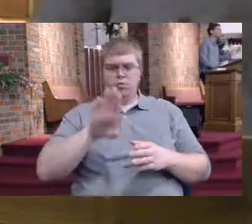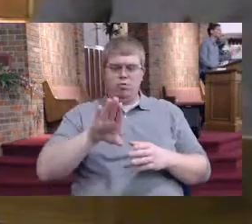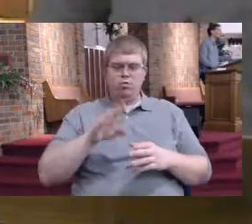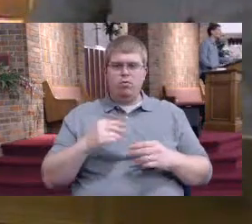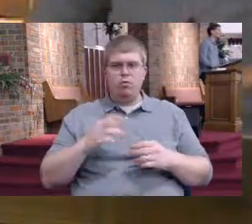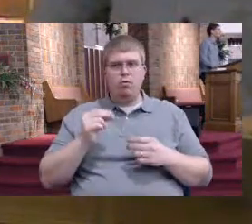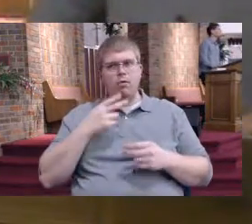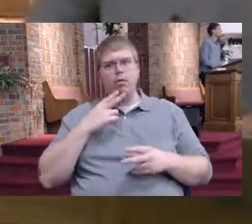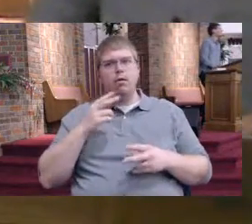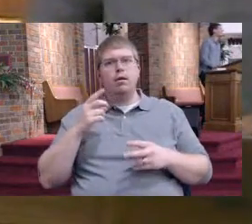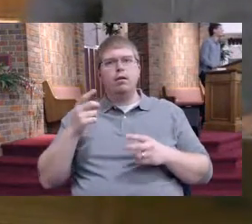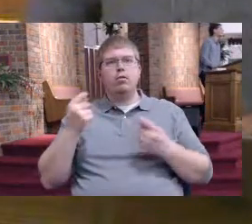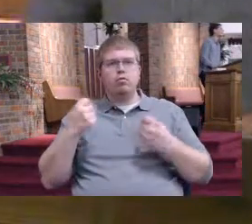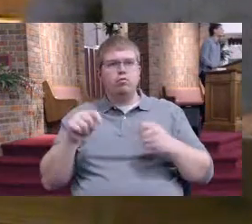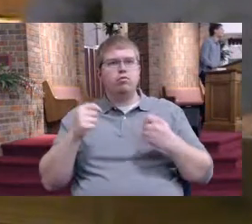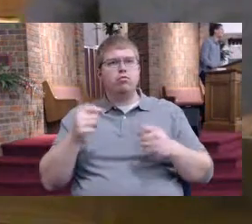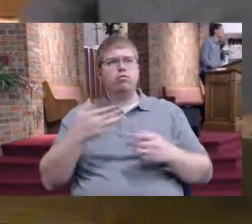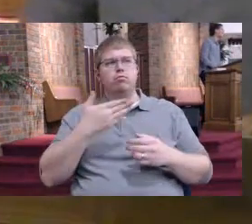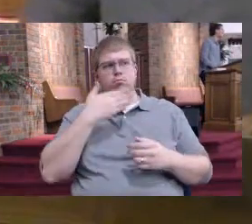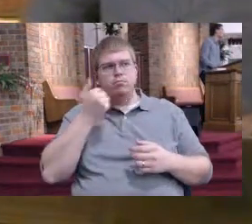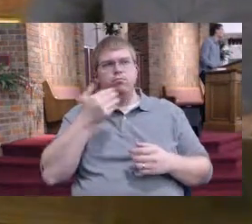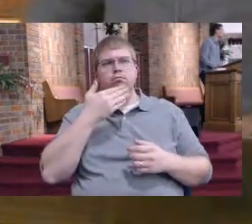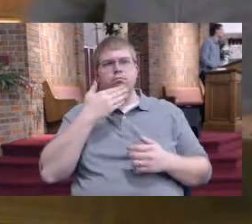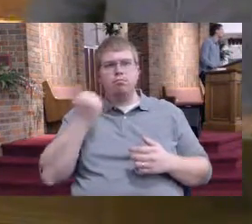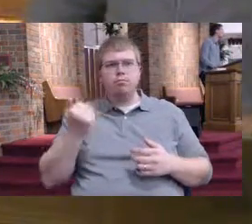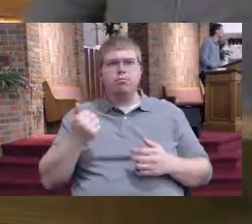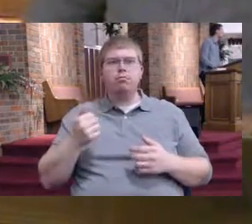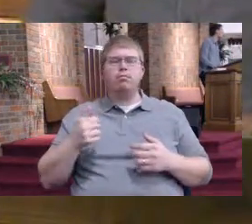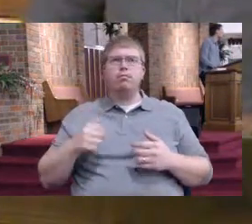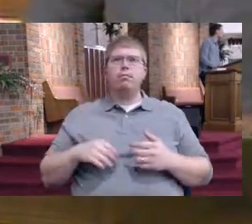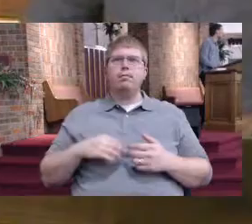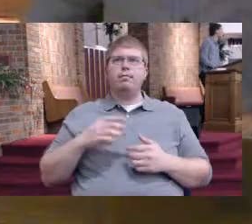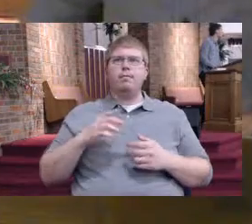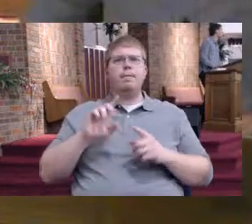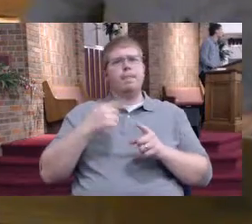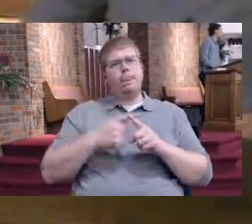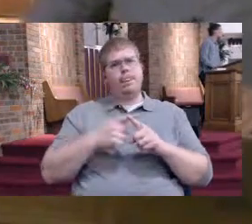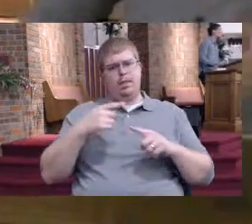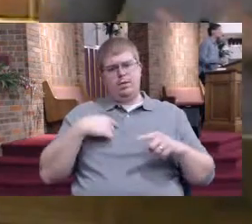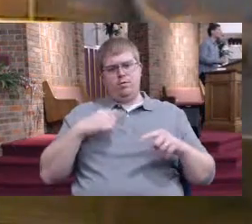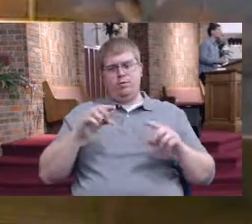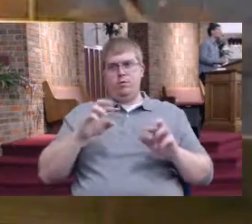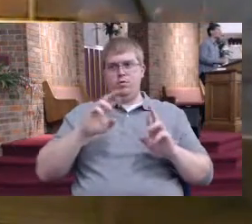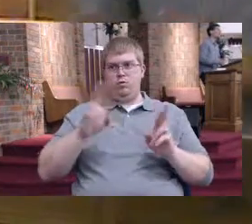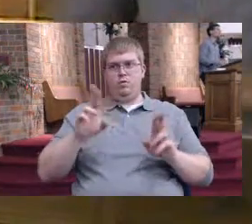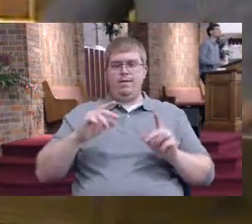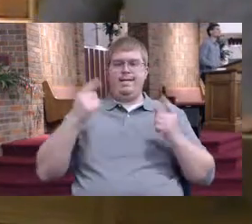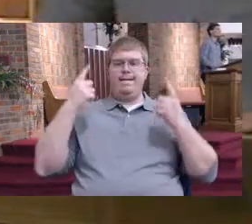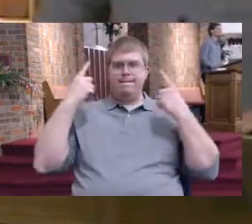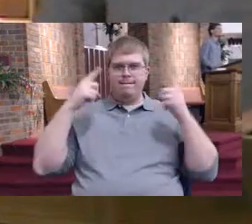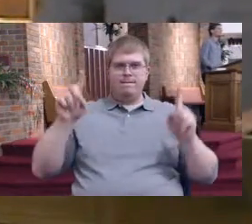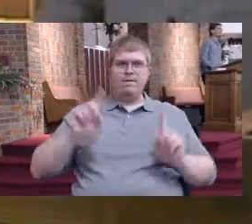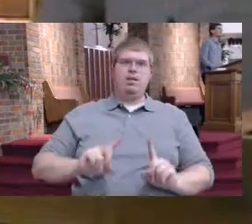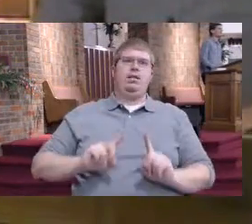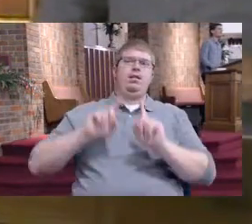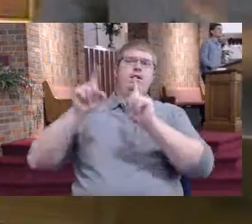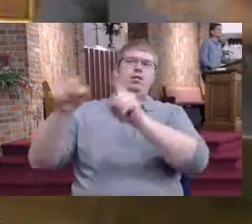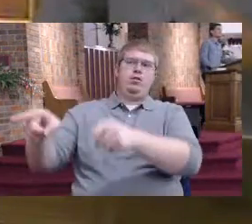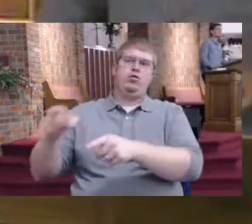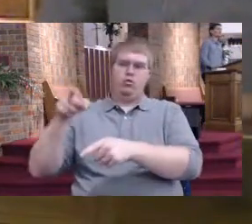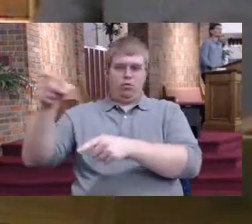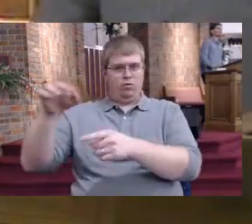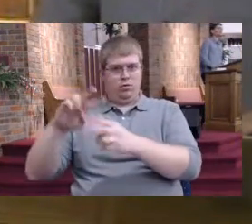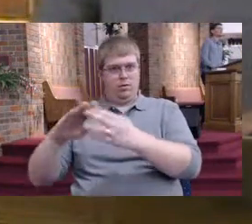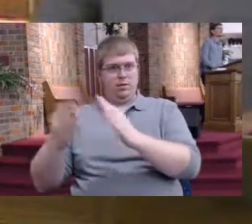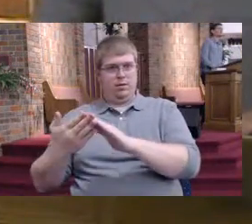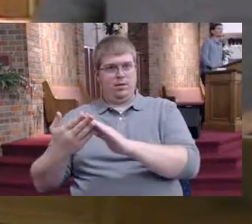time we left last January 2015 for the village, we had a really good base, and we had enough where we were